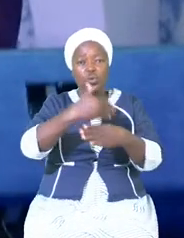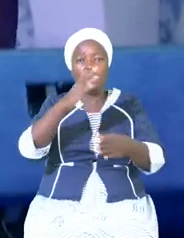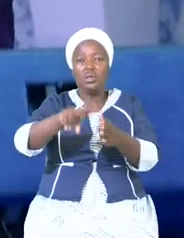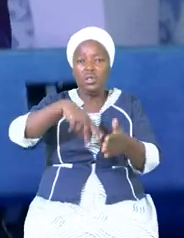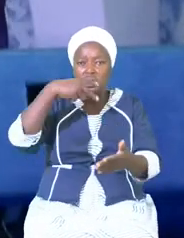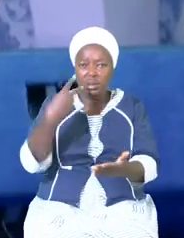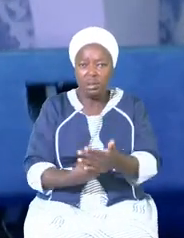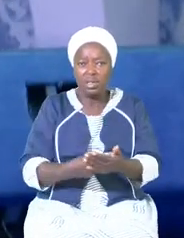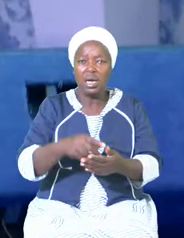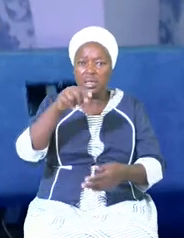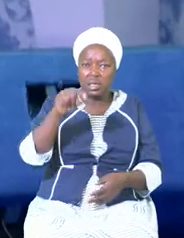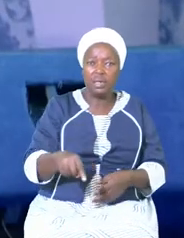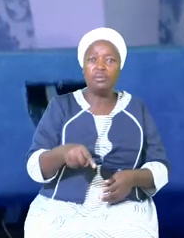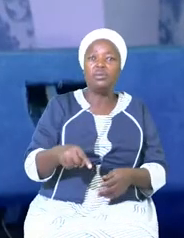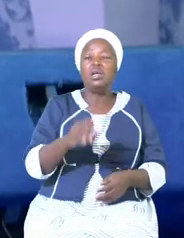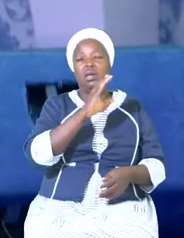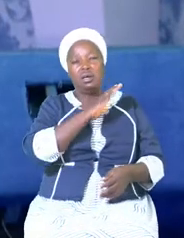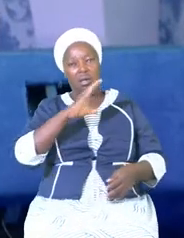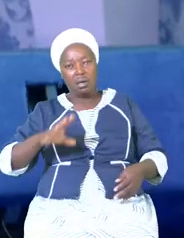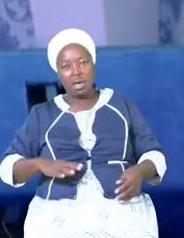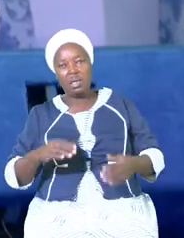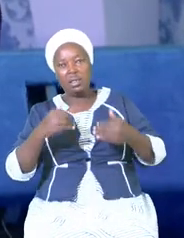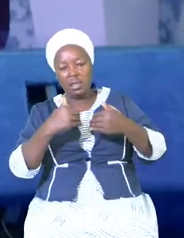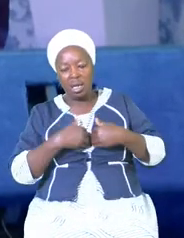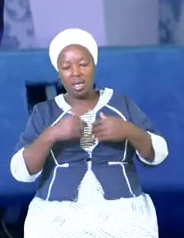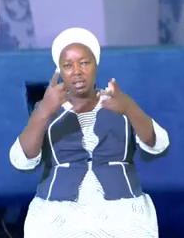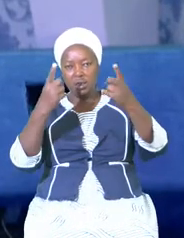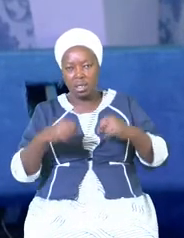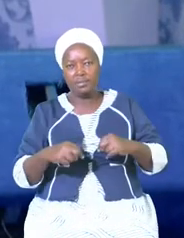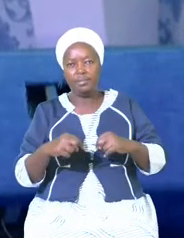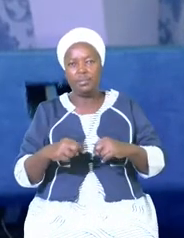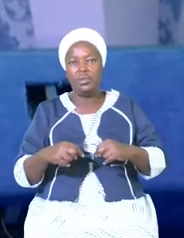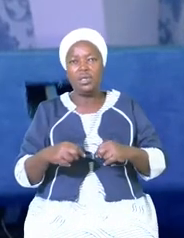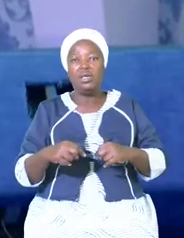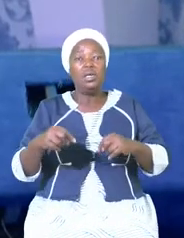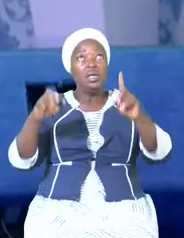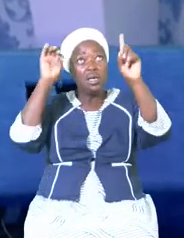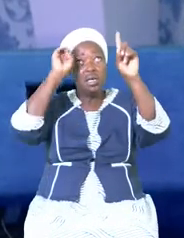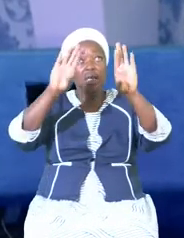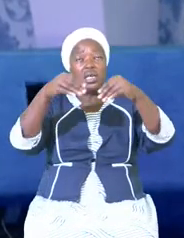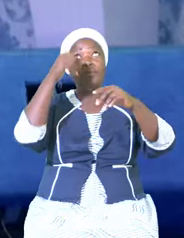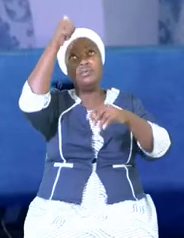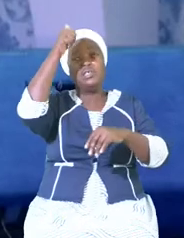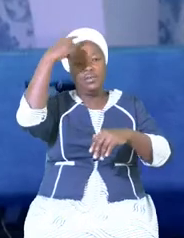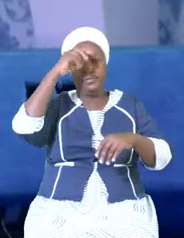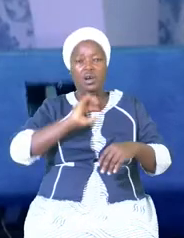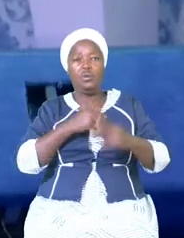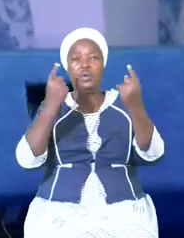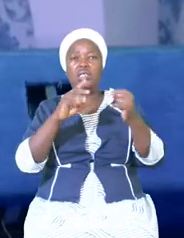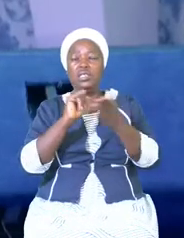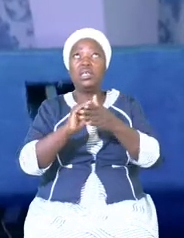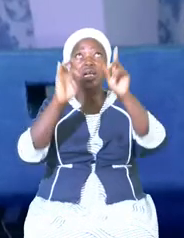Christ hath come. He gave himself for our sin, that he might deliver us from